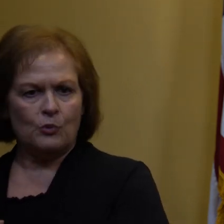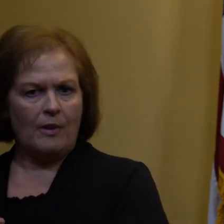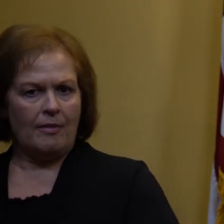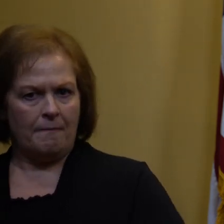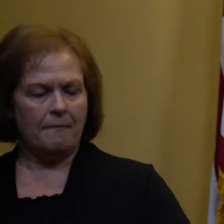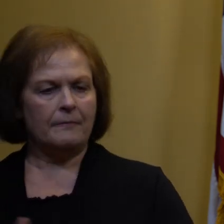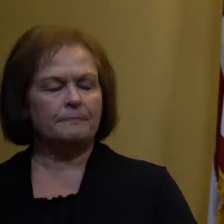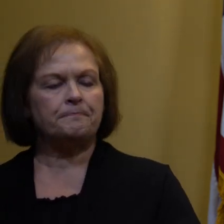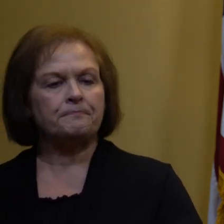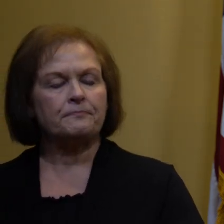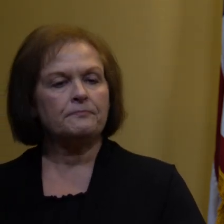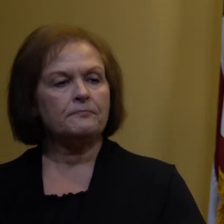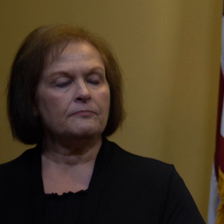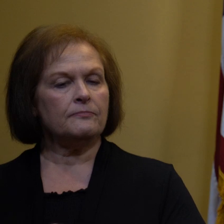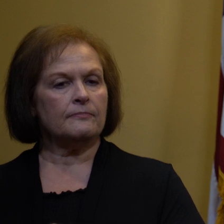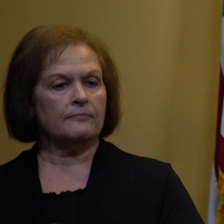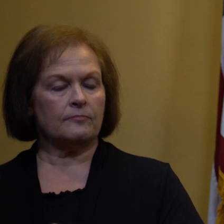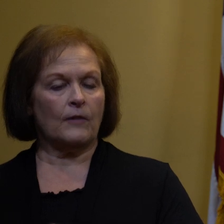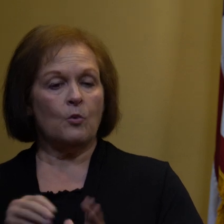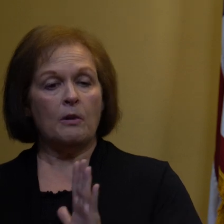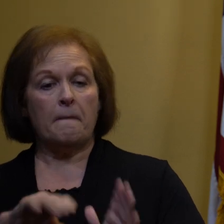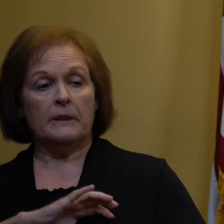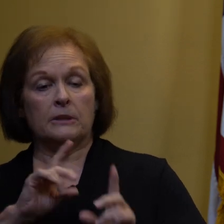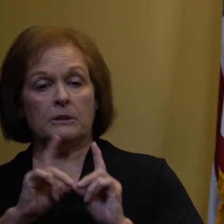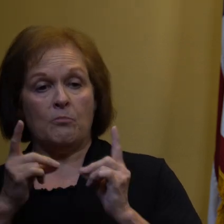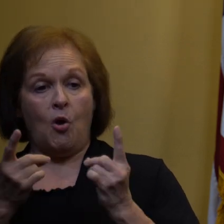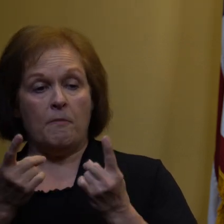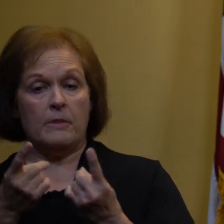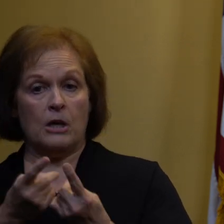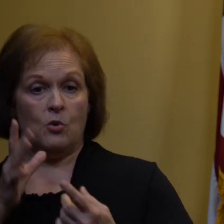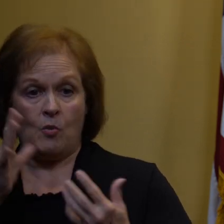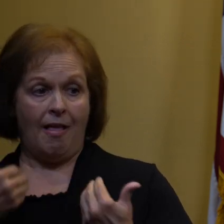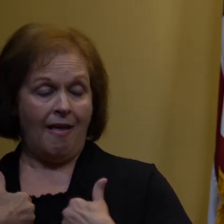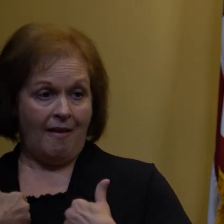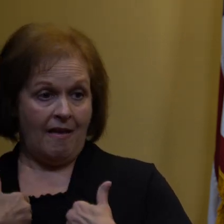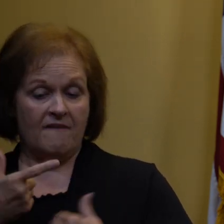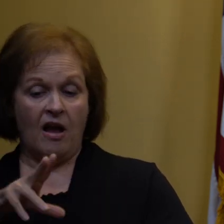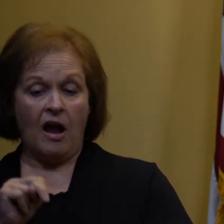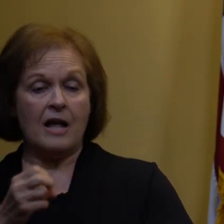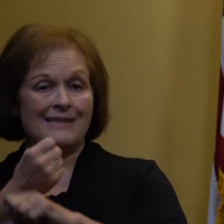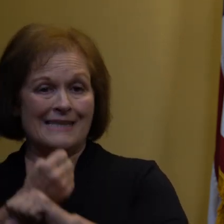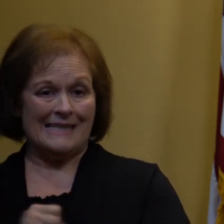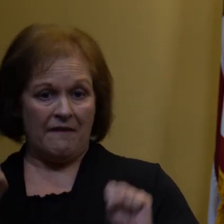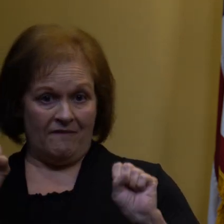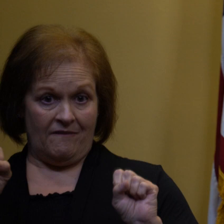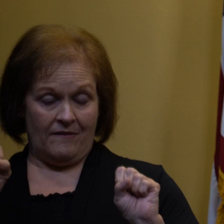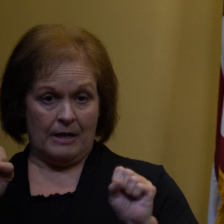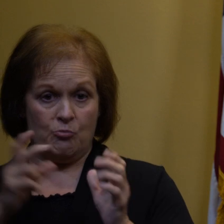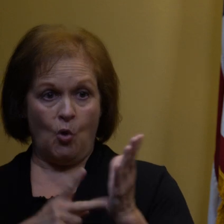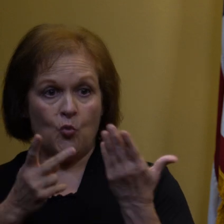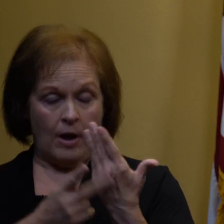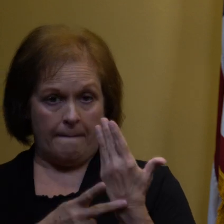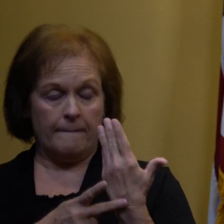our city. The New Orleans Police Department will host another gun safety program.